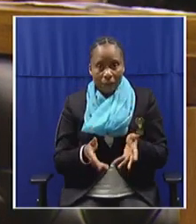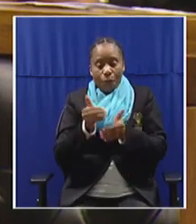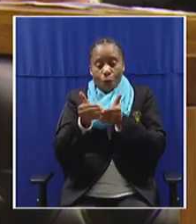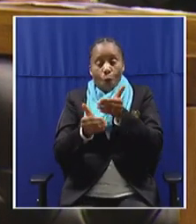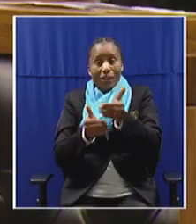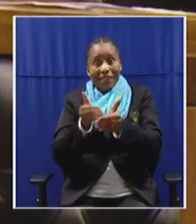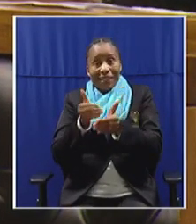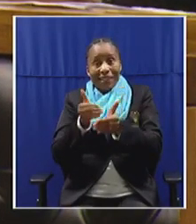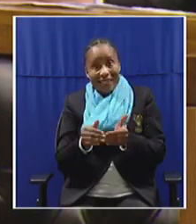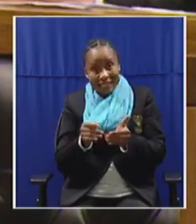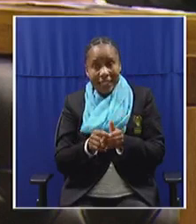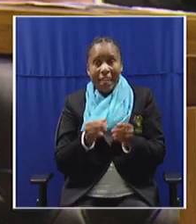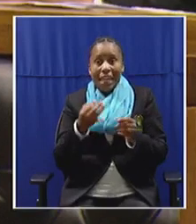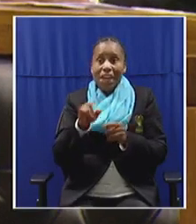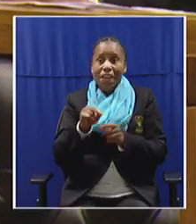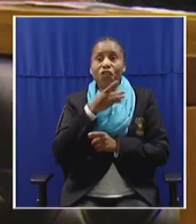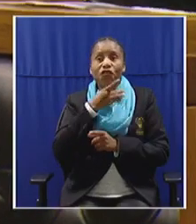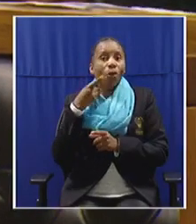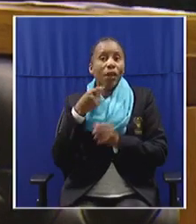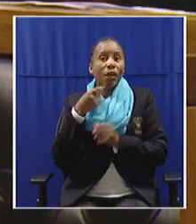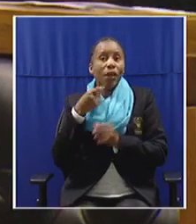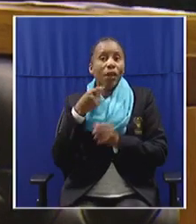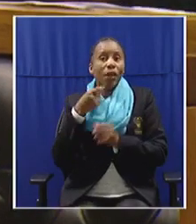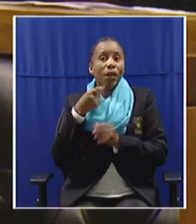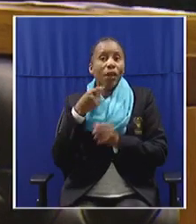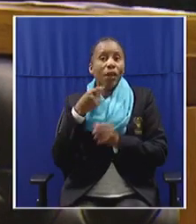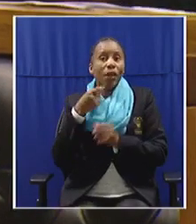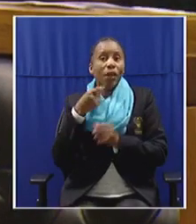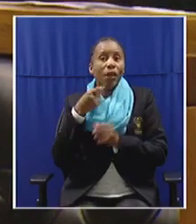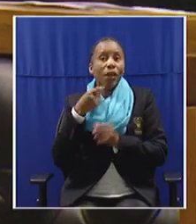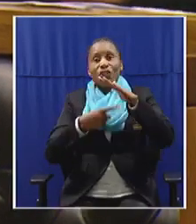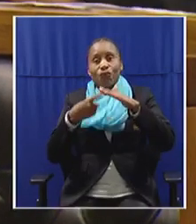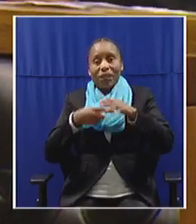in cases of drought, municipal and district agricultural officers